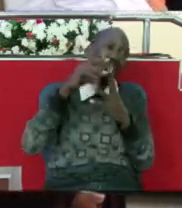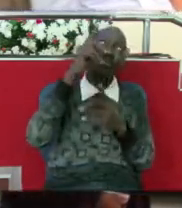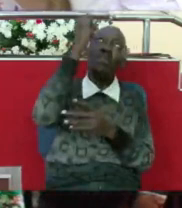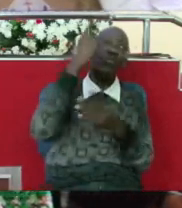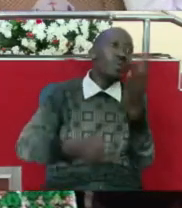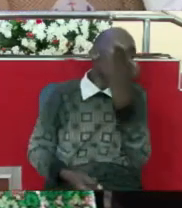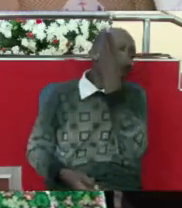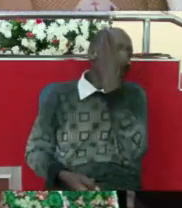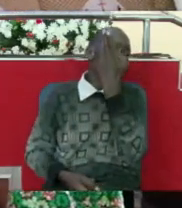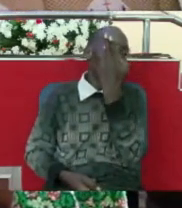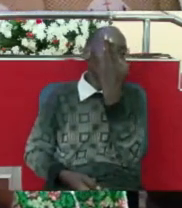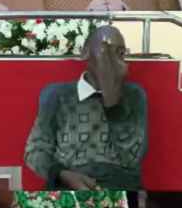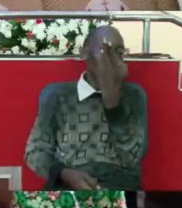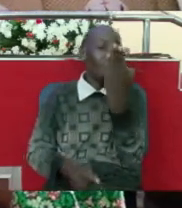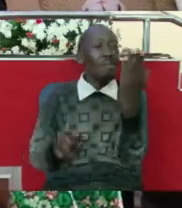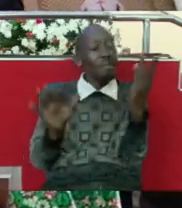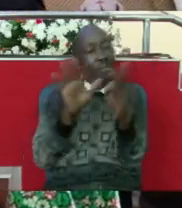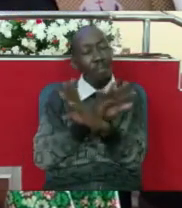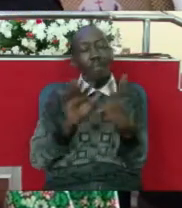We got streets made of